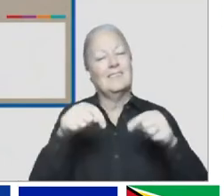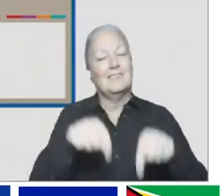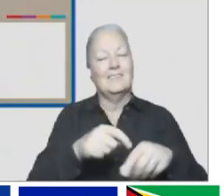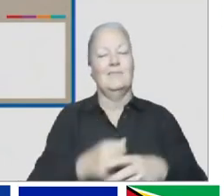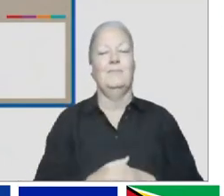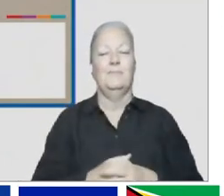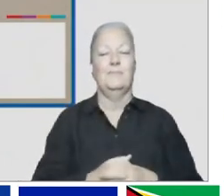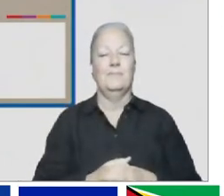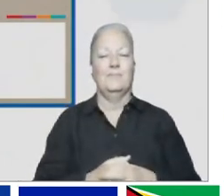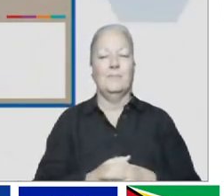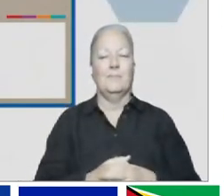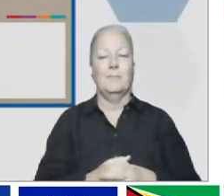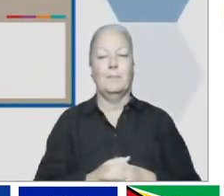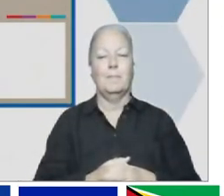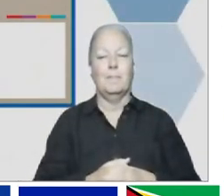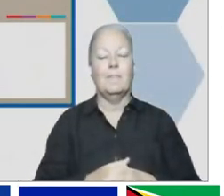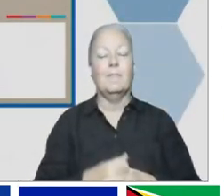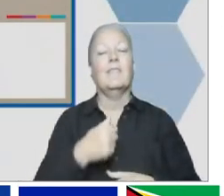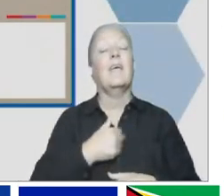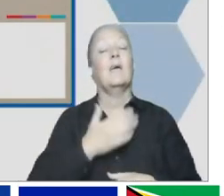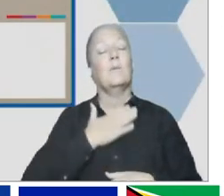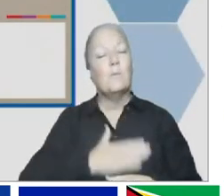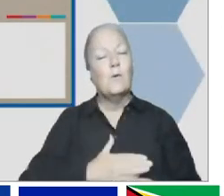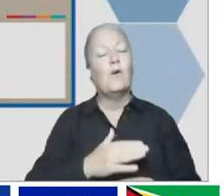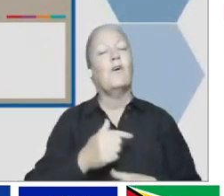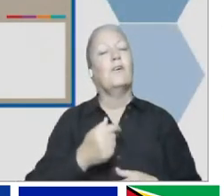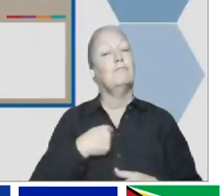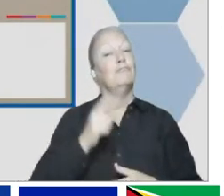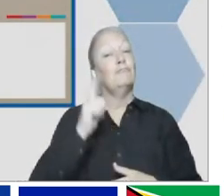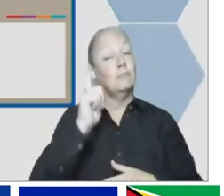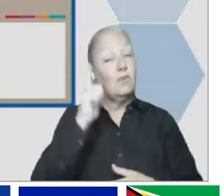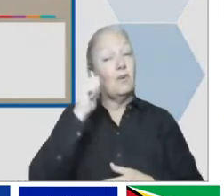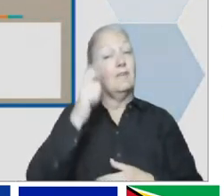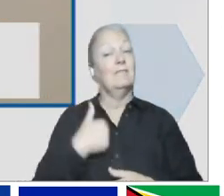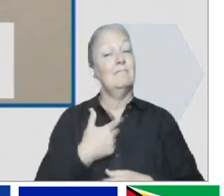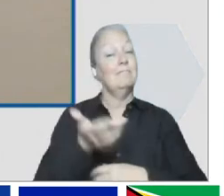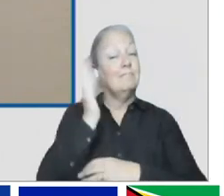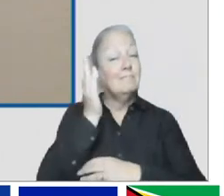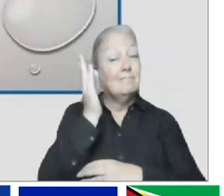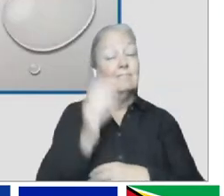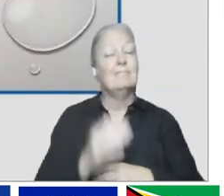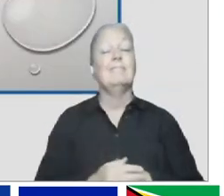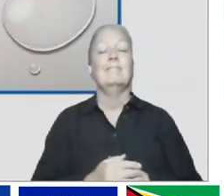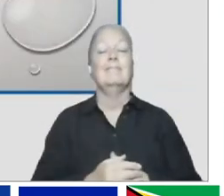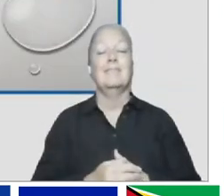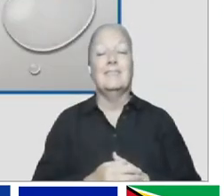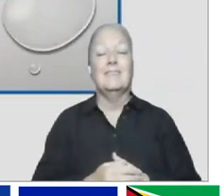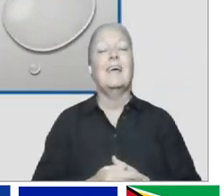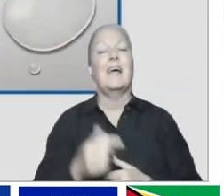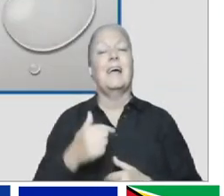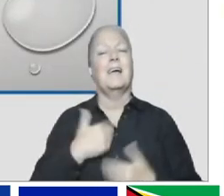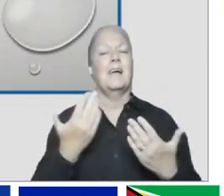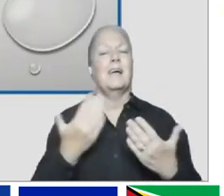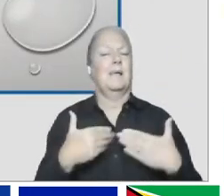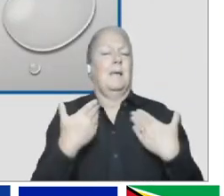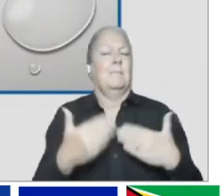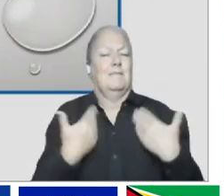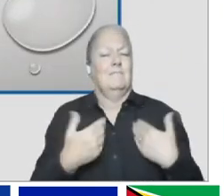my presentation. I'm very honored today to represent St. Vincent and the Grenadines on this panel.